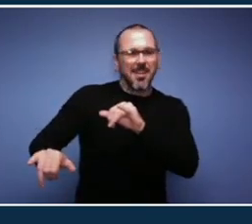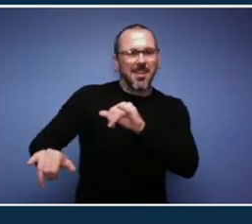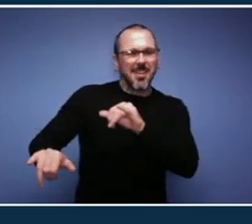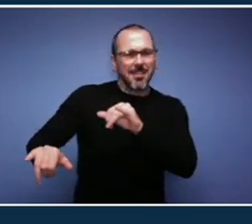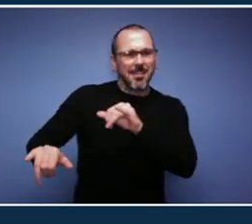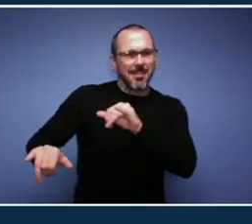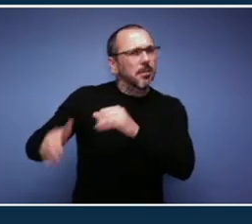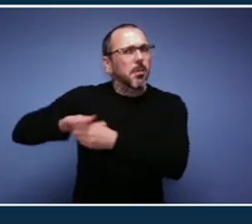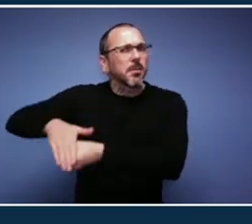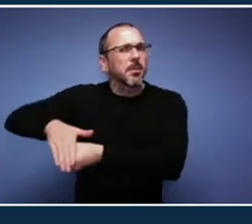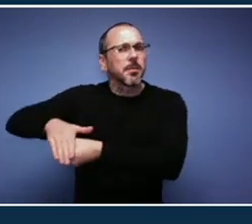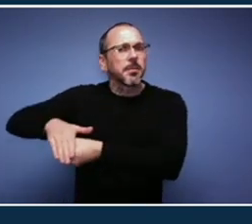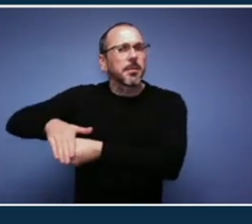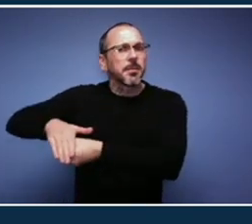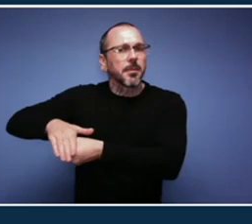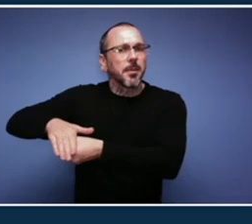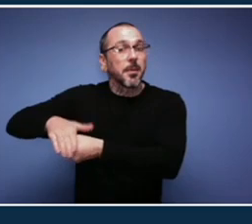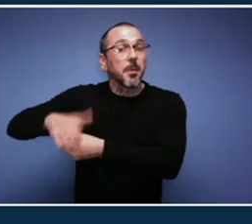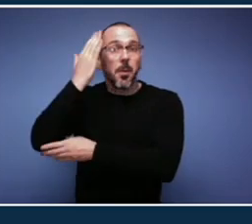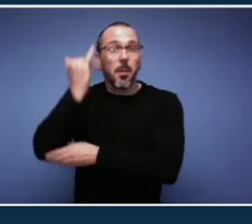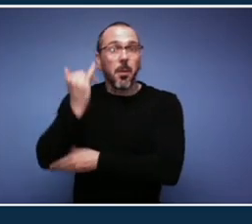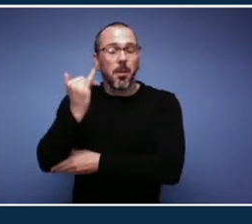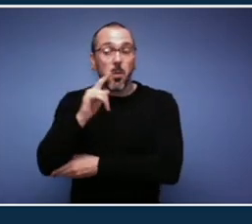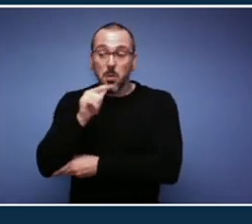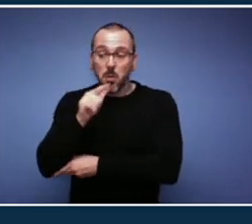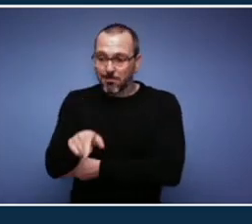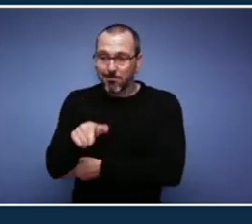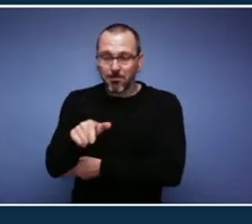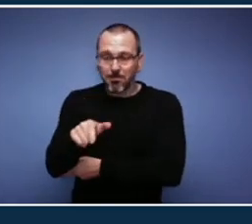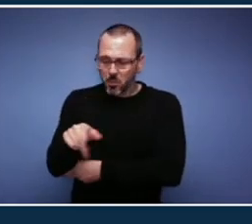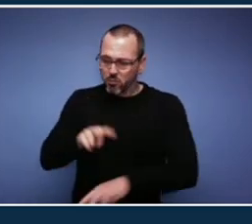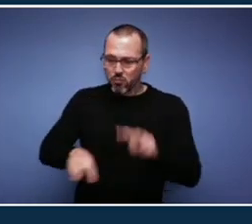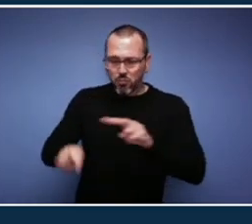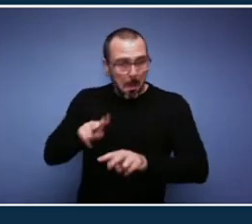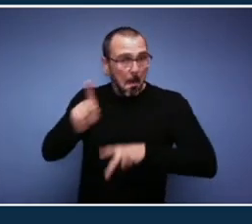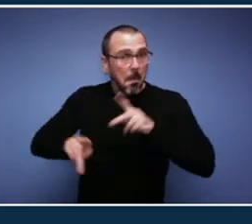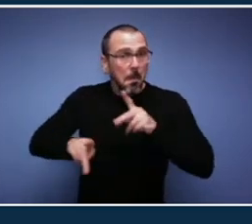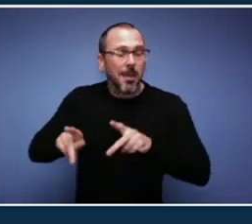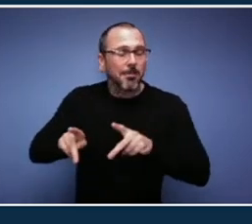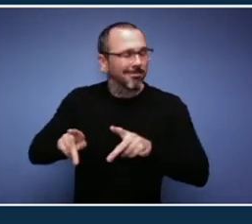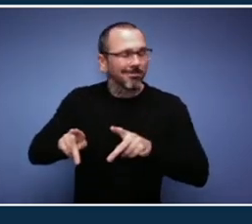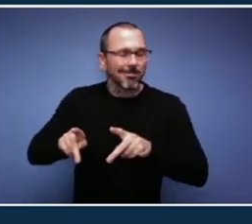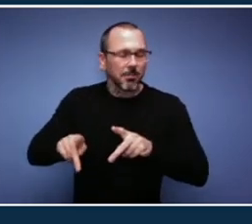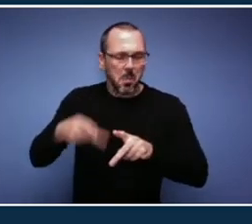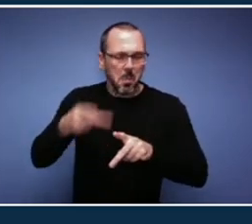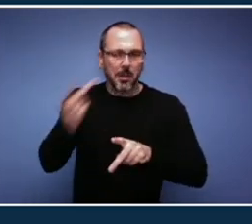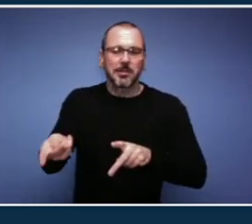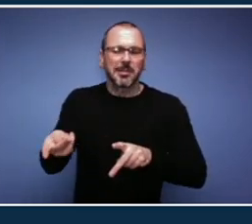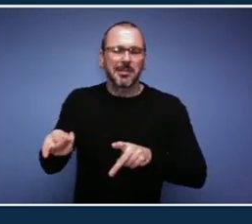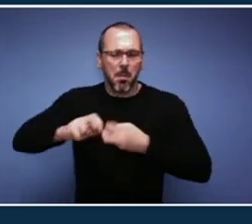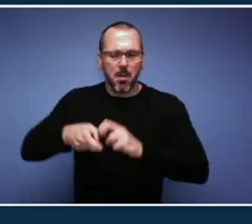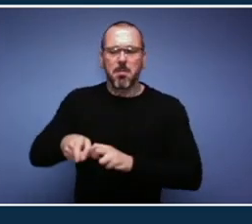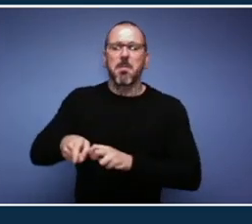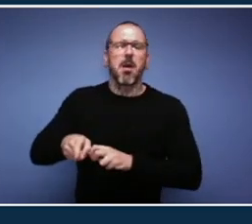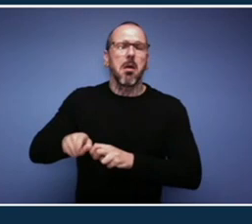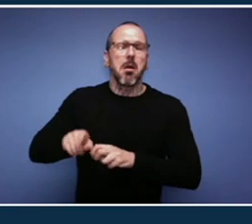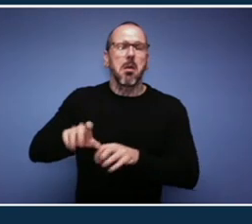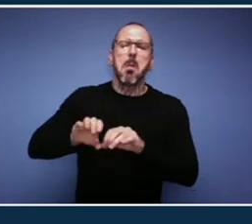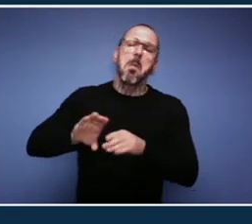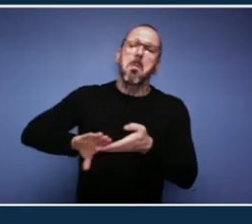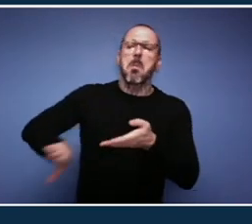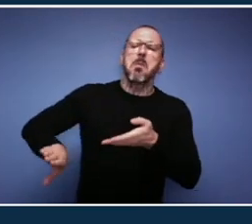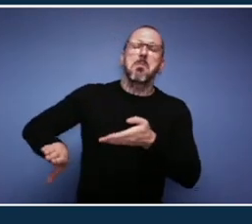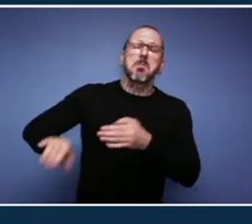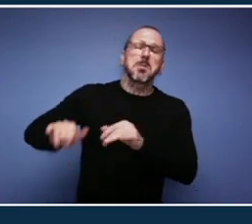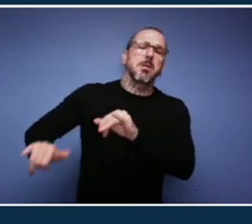problems rather than full members of society. These nursing homes were not built to live in. They were built for older people, so